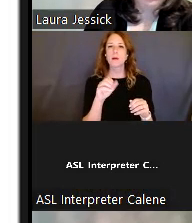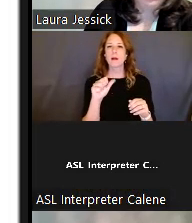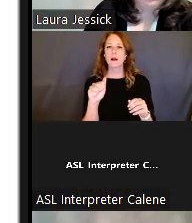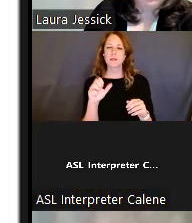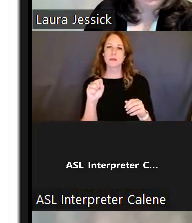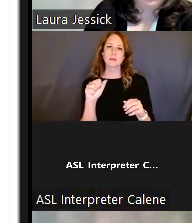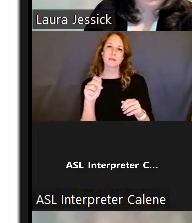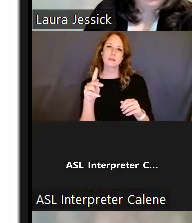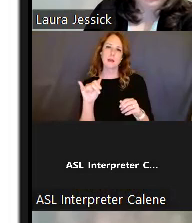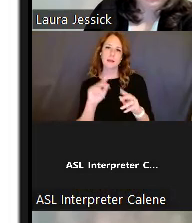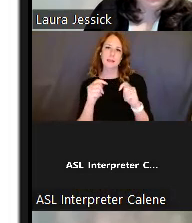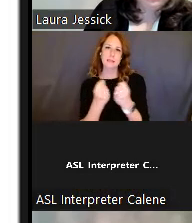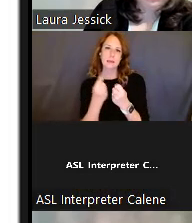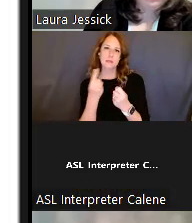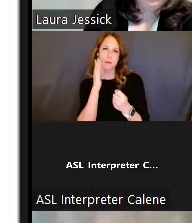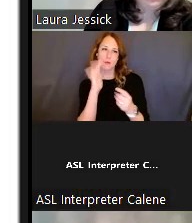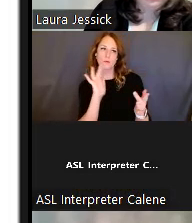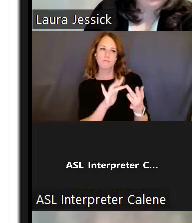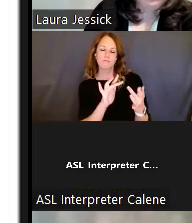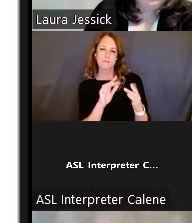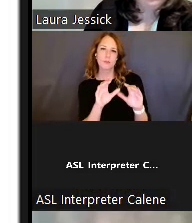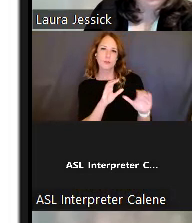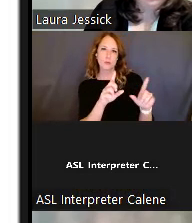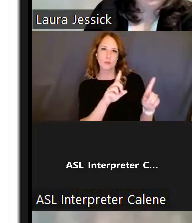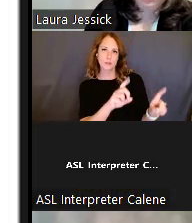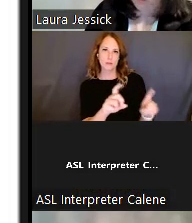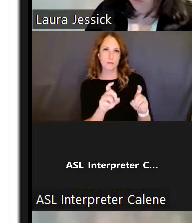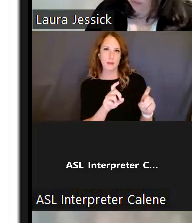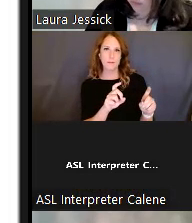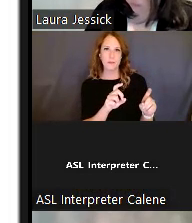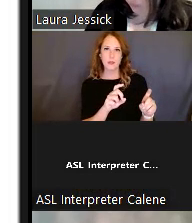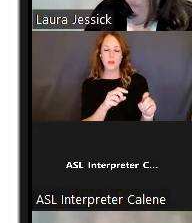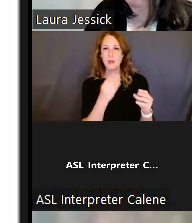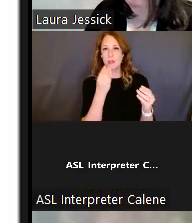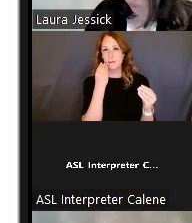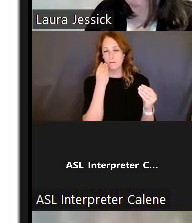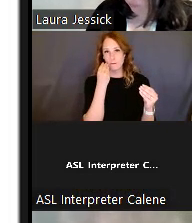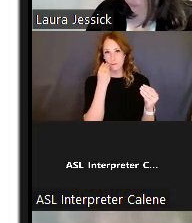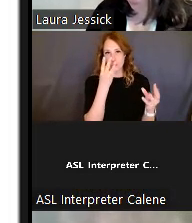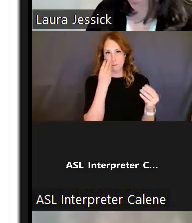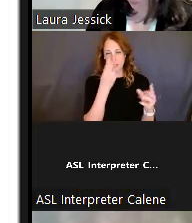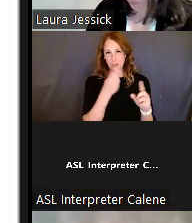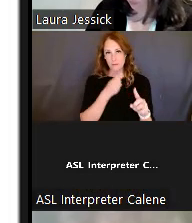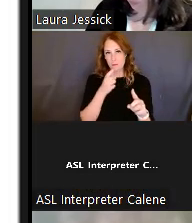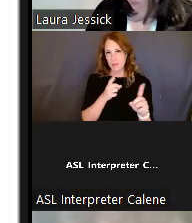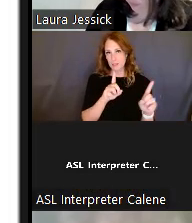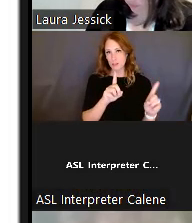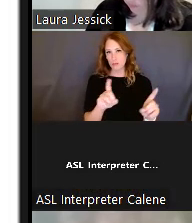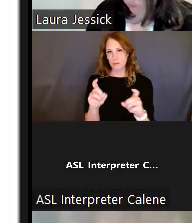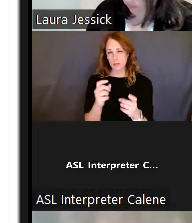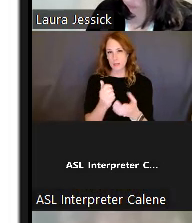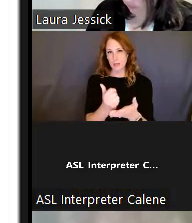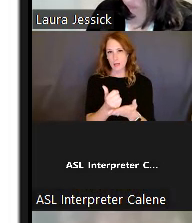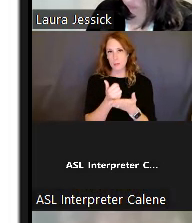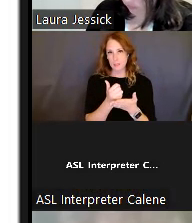definitely contact them to conduct the survey. The information that we get in the survey is what helps continue to guide us to